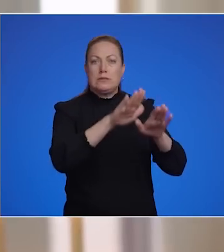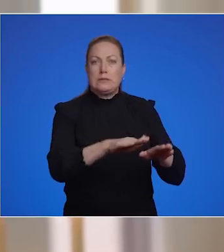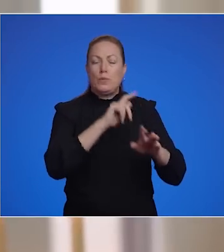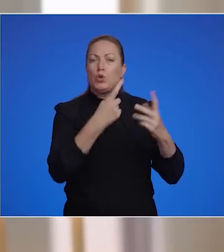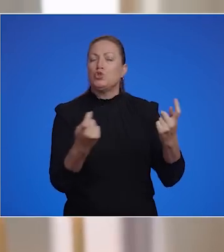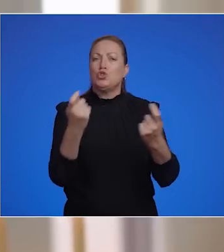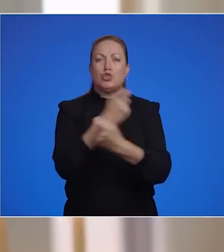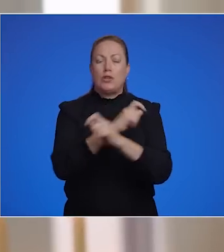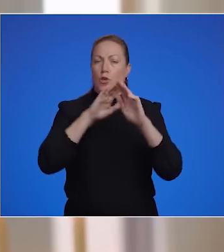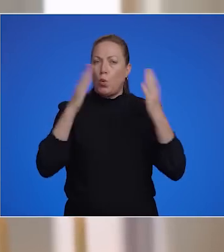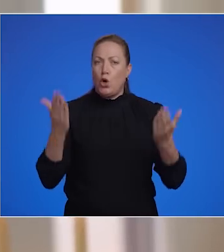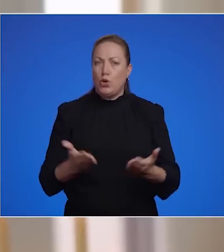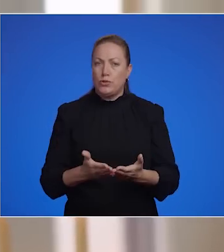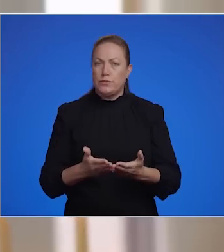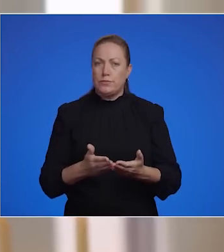transforms the world.